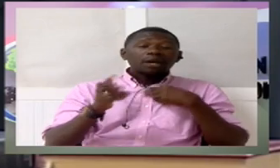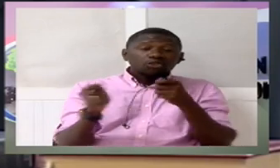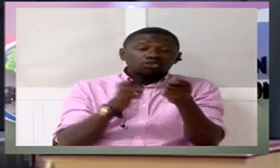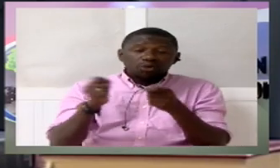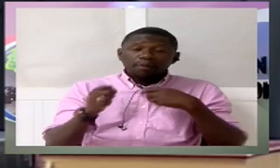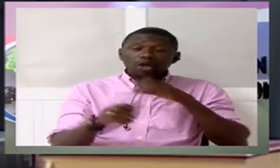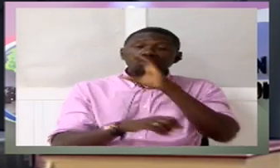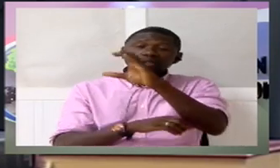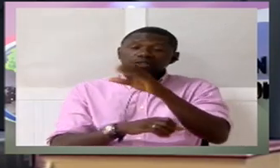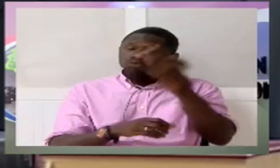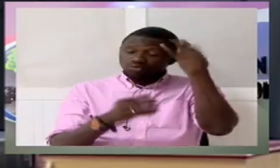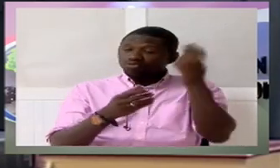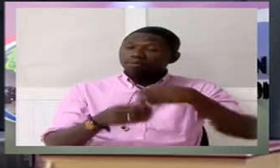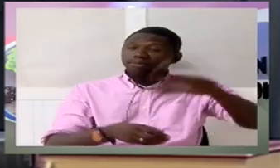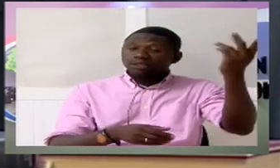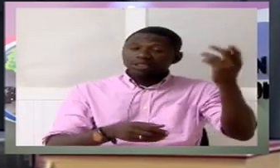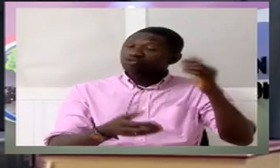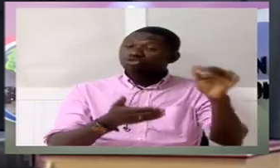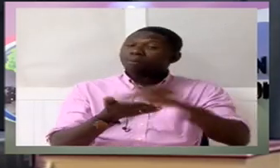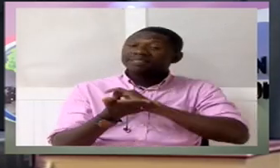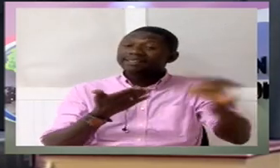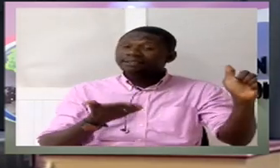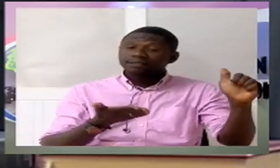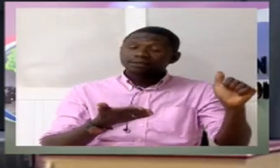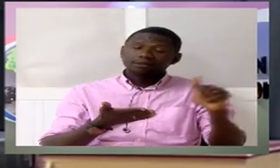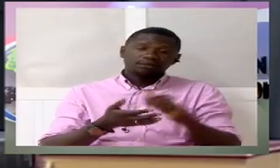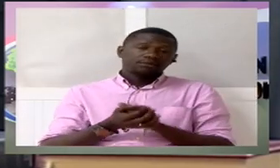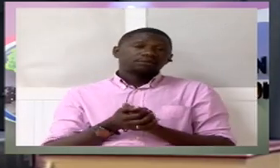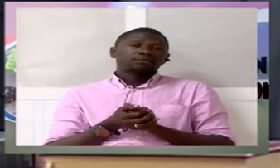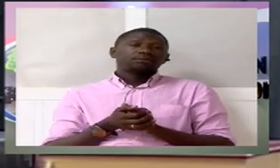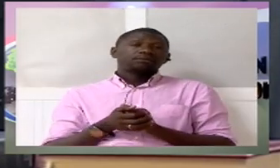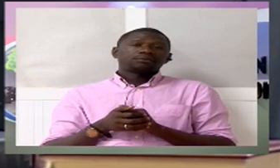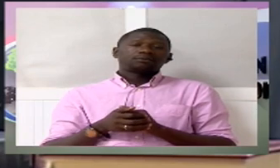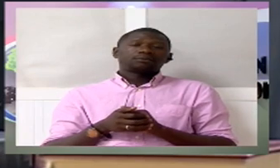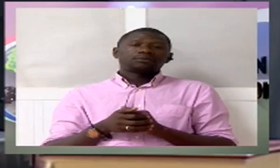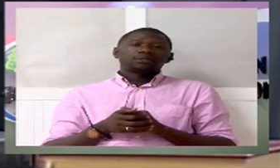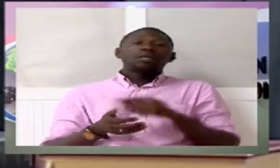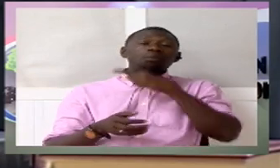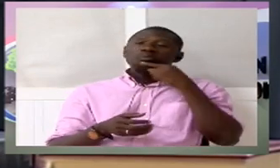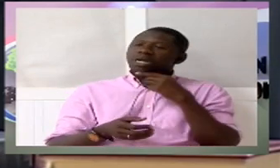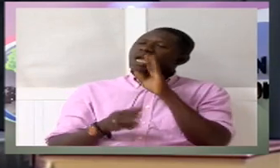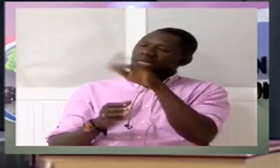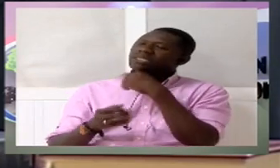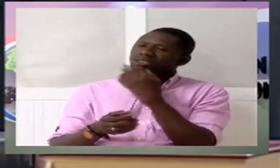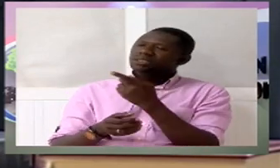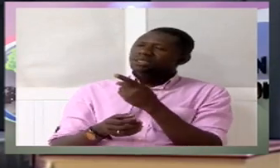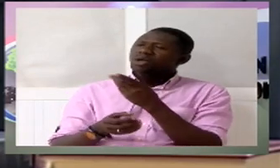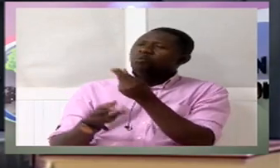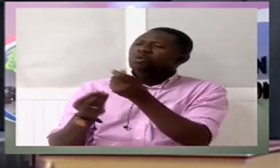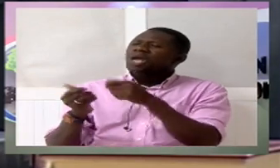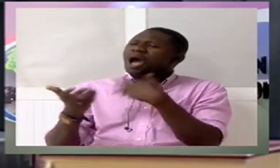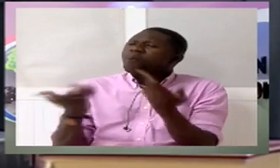my country is none of your problems. Tata fo akokoro ni mujeleti baba nyanta ka jelle jo purate o joye baba bula. It went to